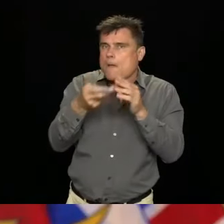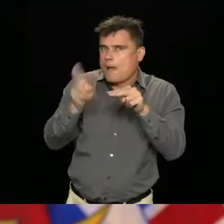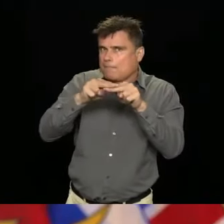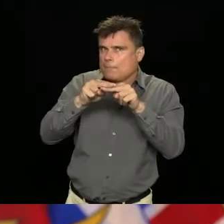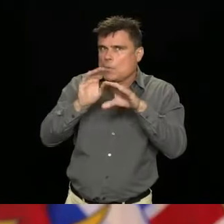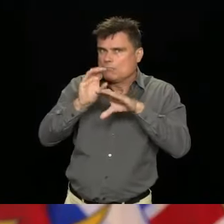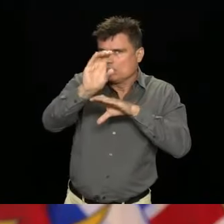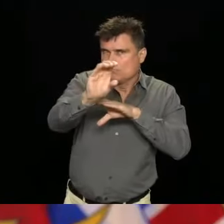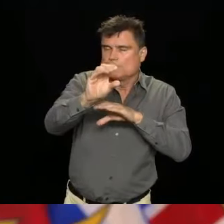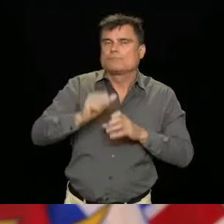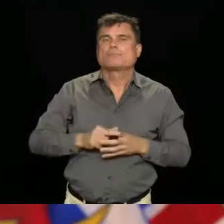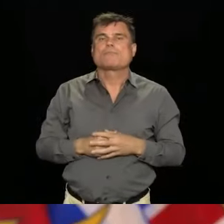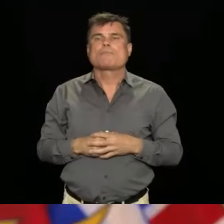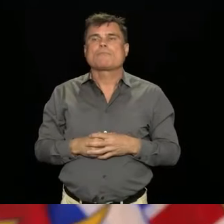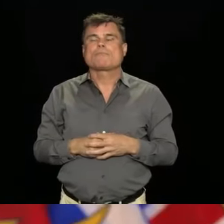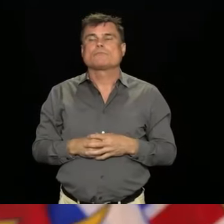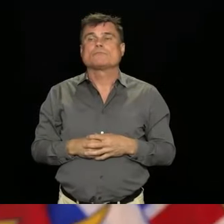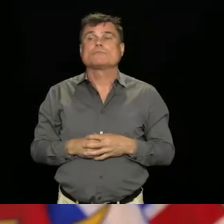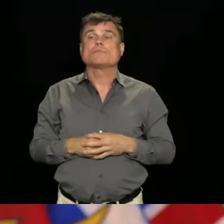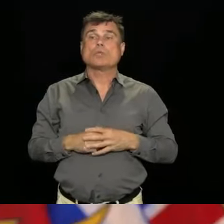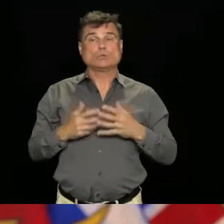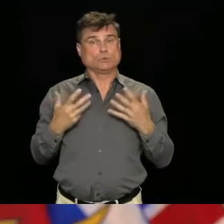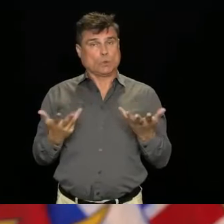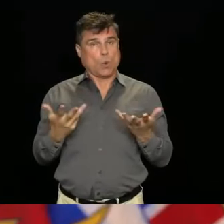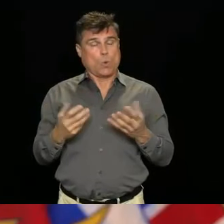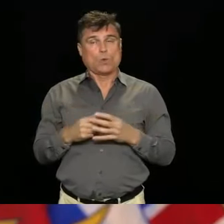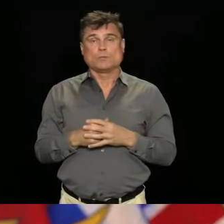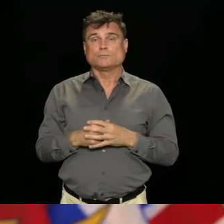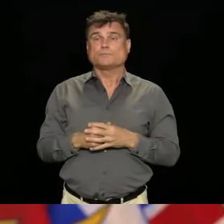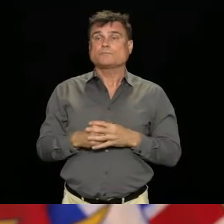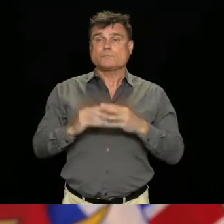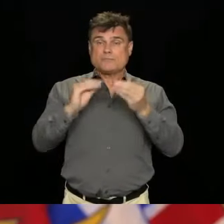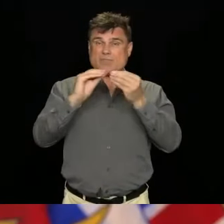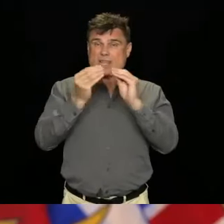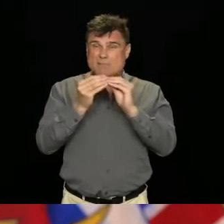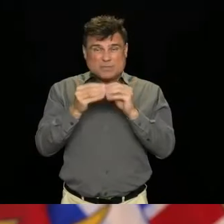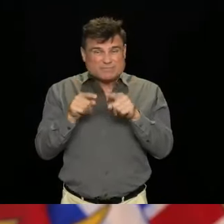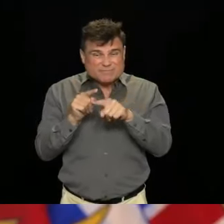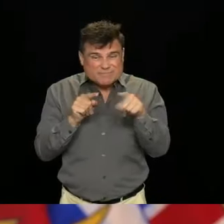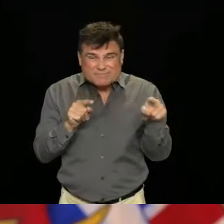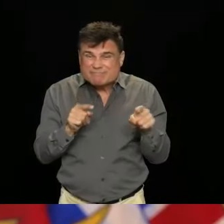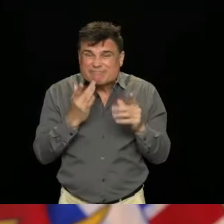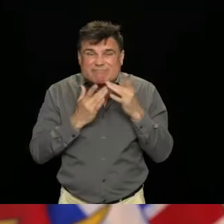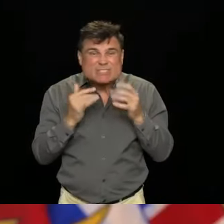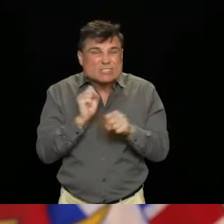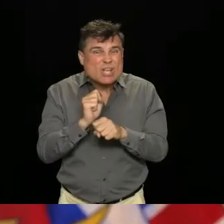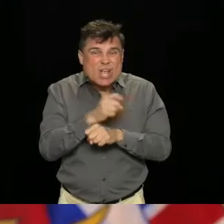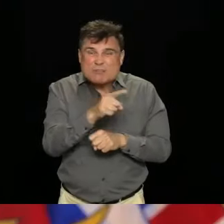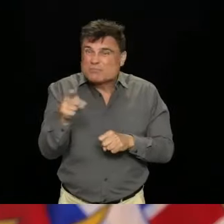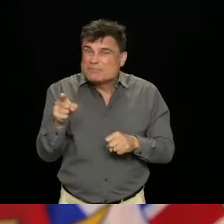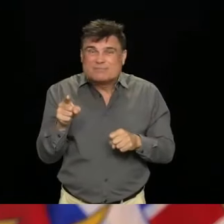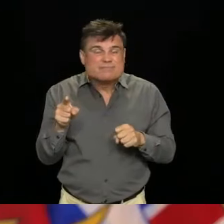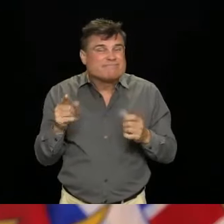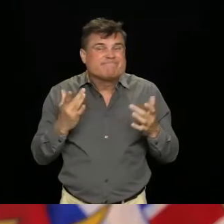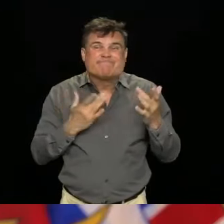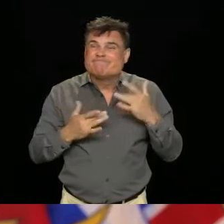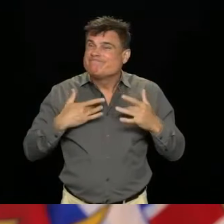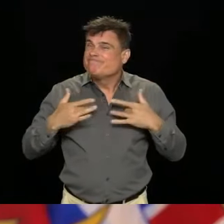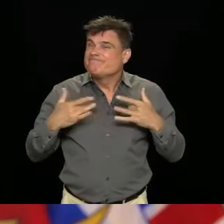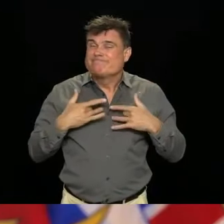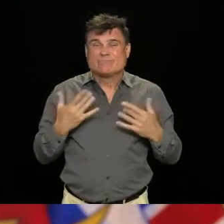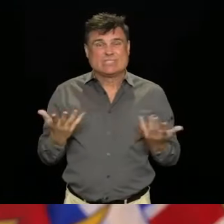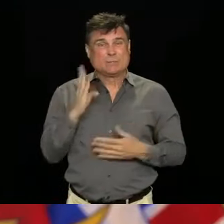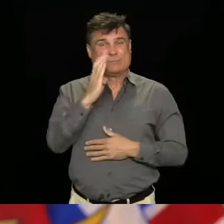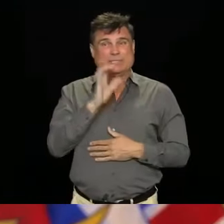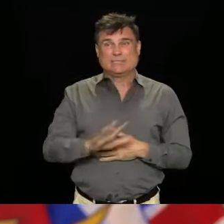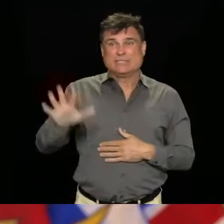The job numbers are really concerning across the globe. It's not simply Canada. We see the challenges across the world. But